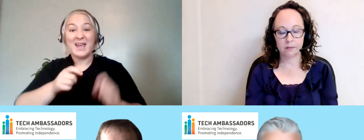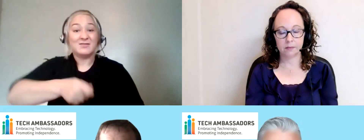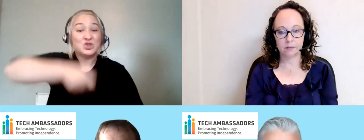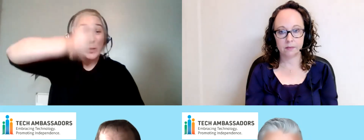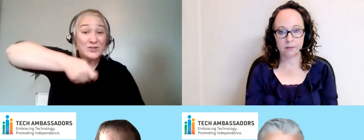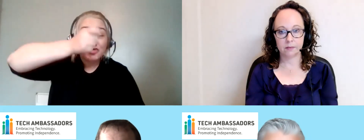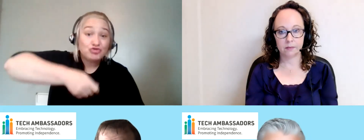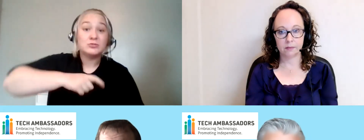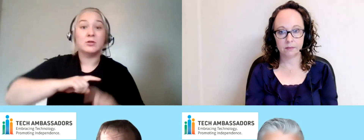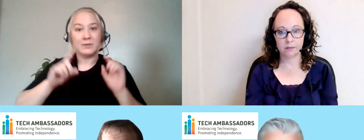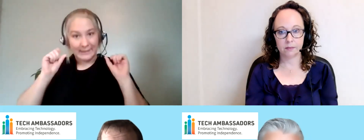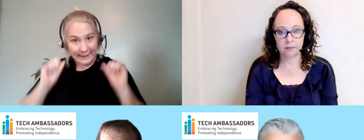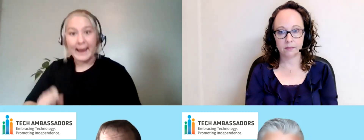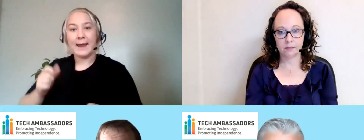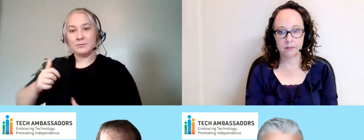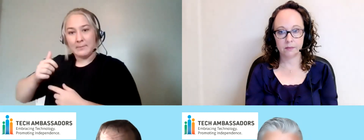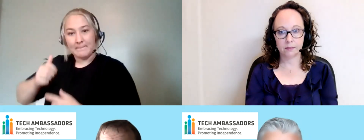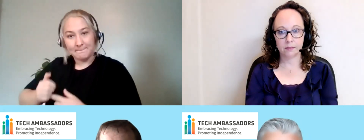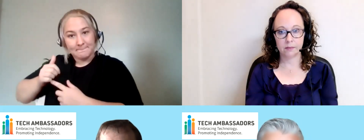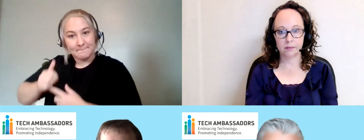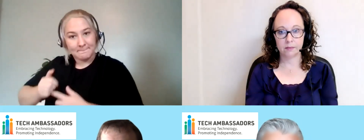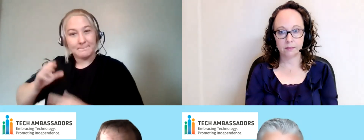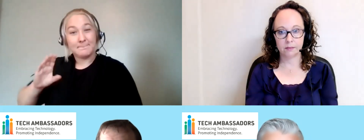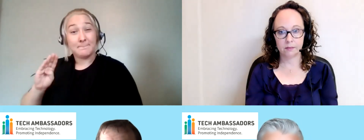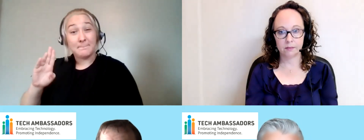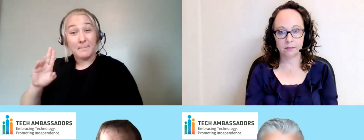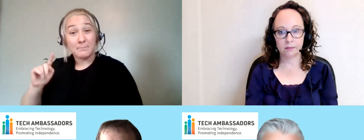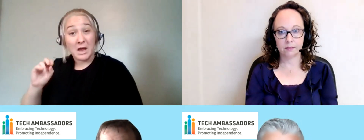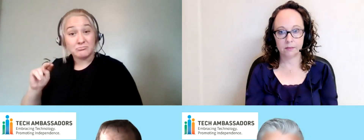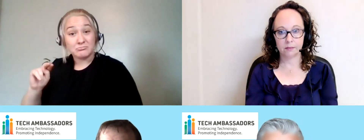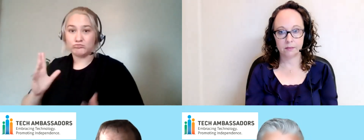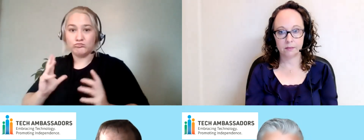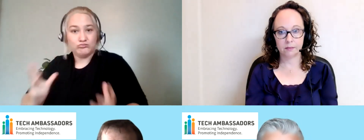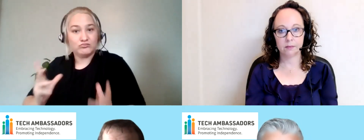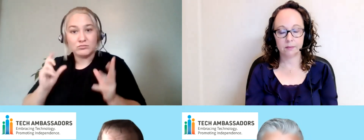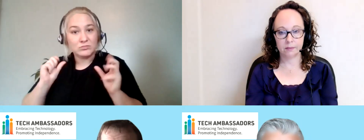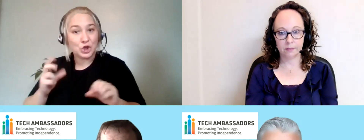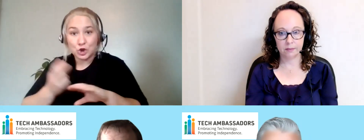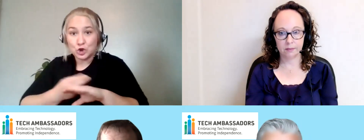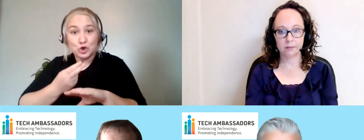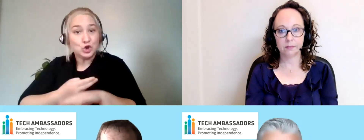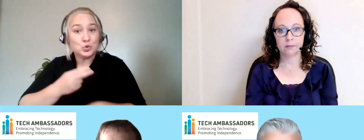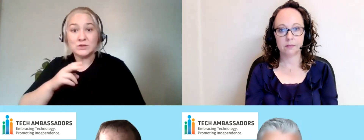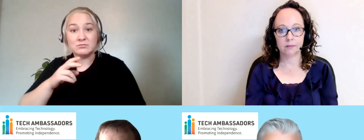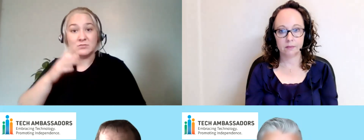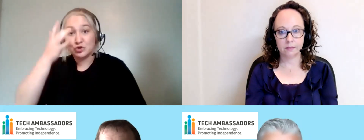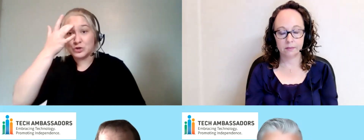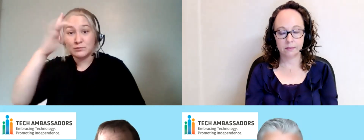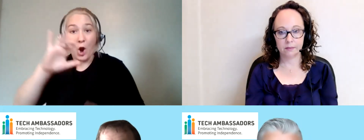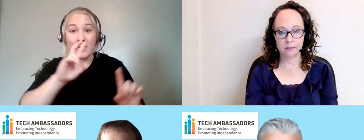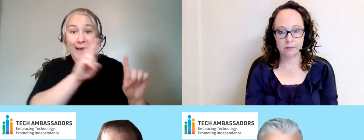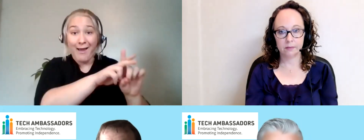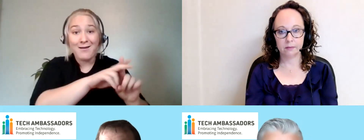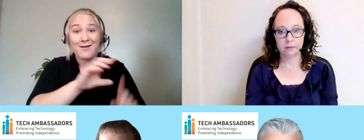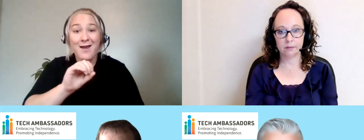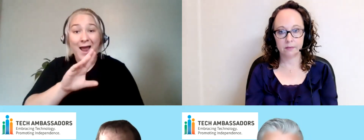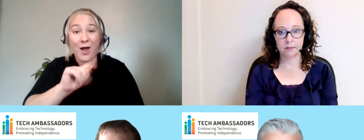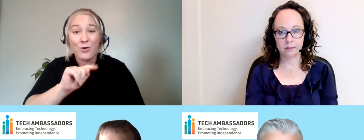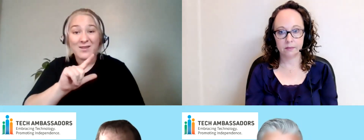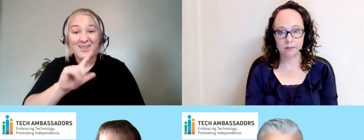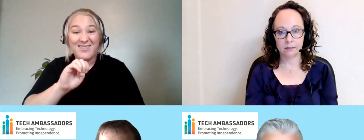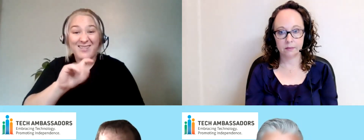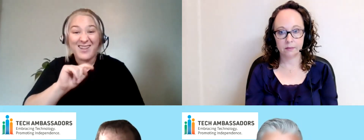you can use like smart outlets in conjunction